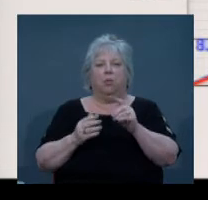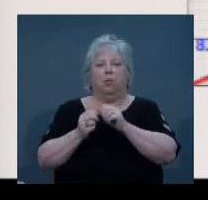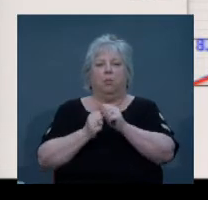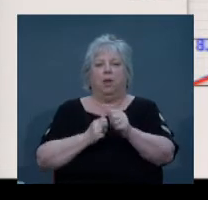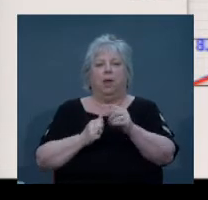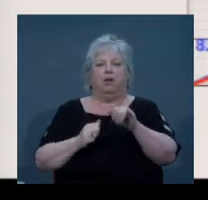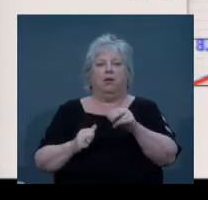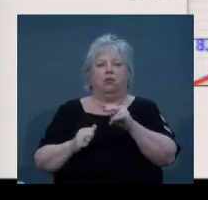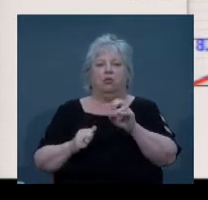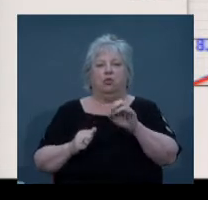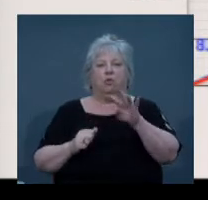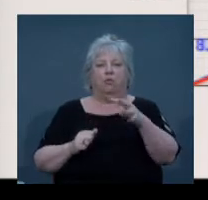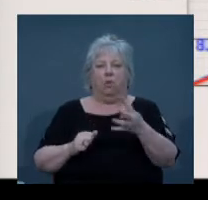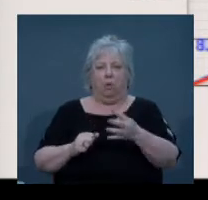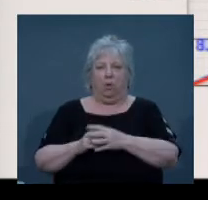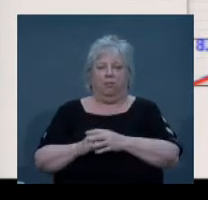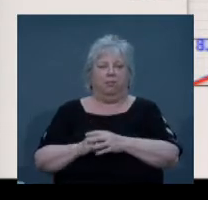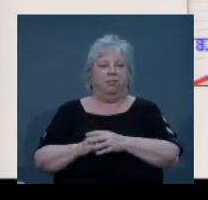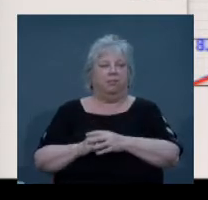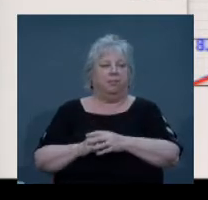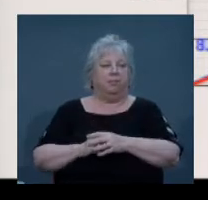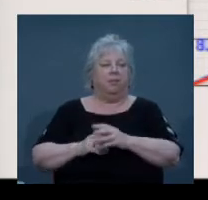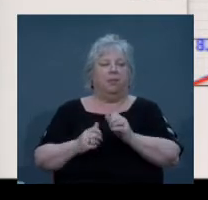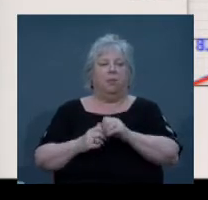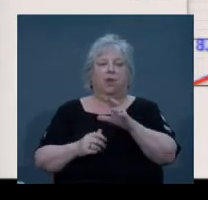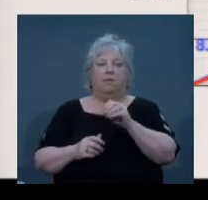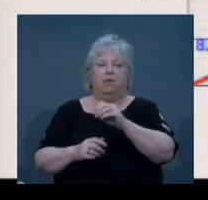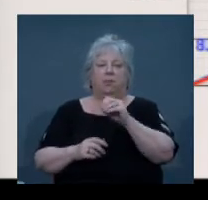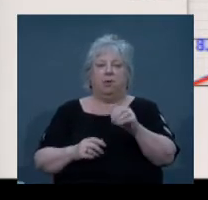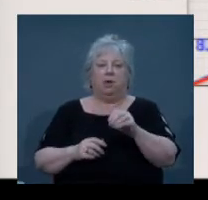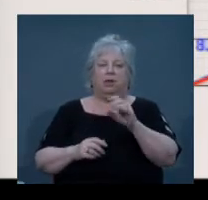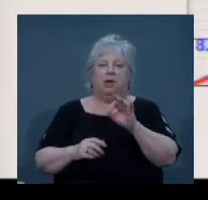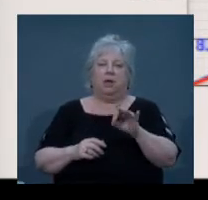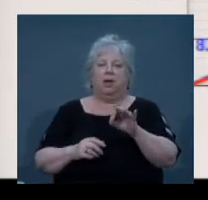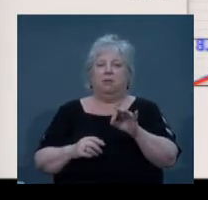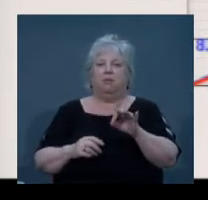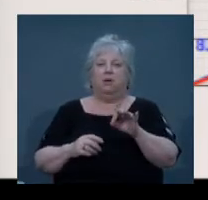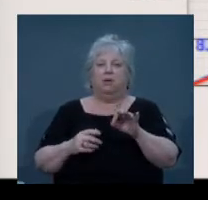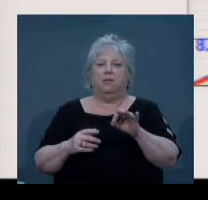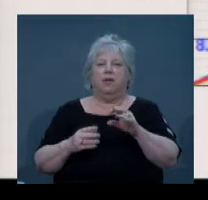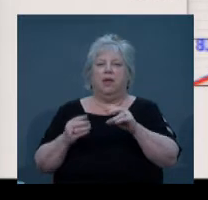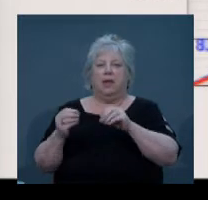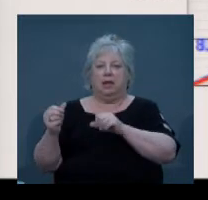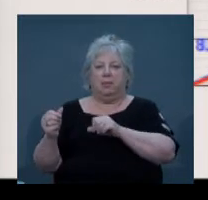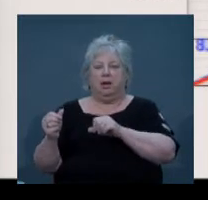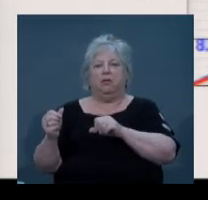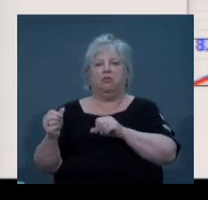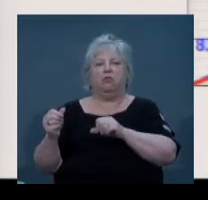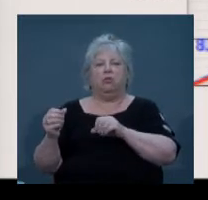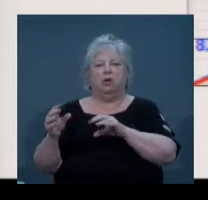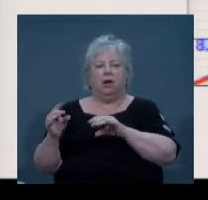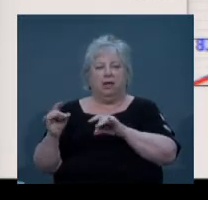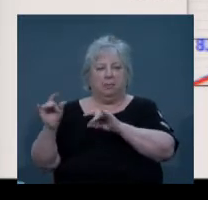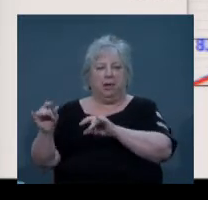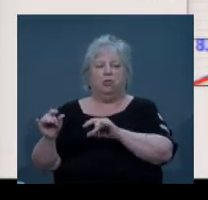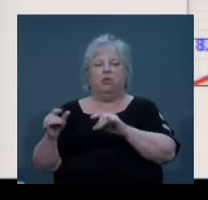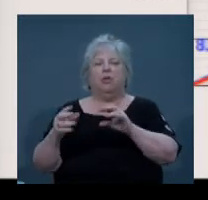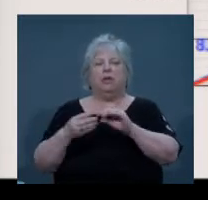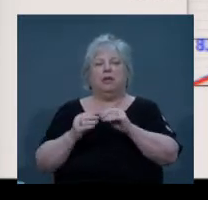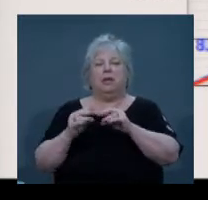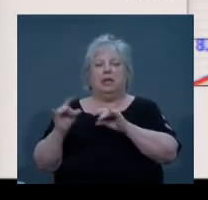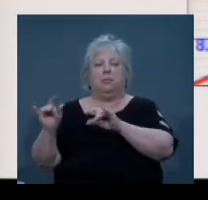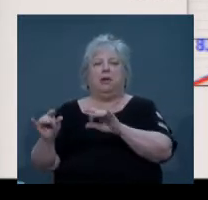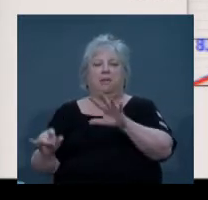June 4th. So with 50% of the expenditure budget, the city had